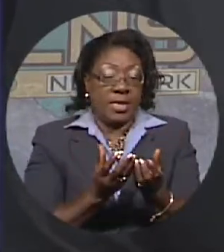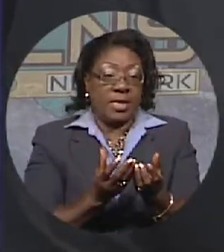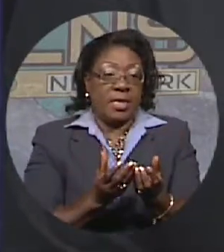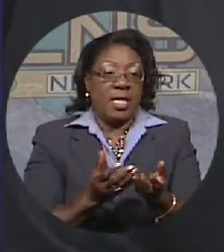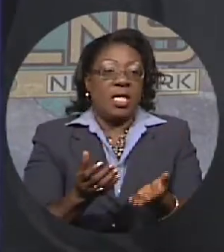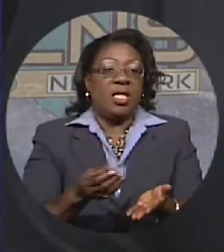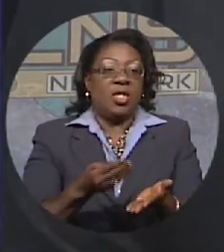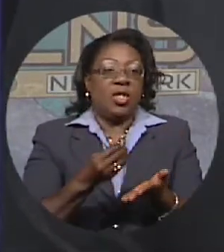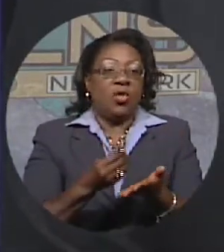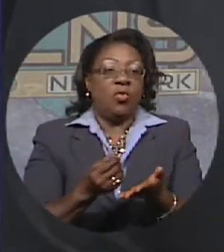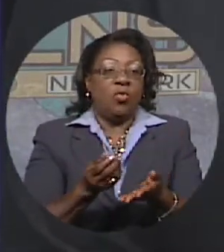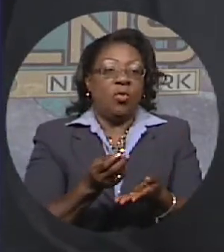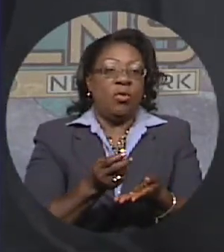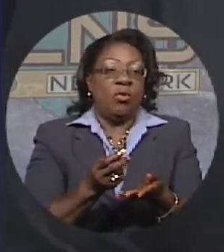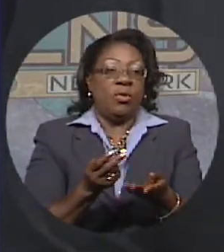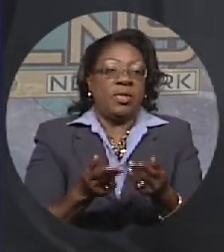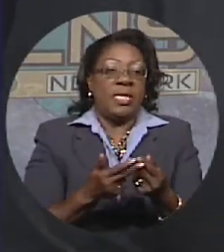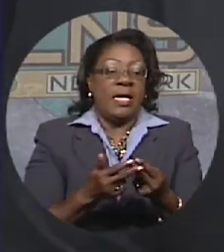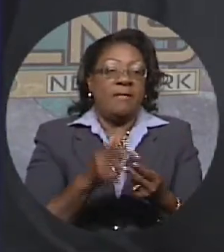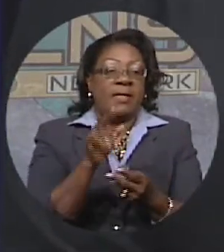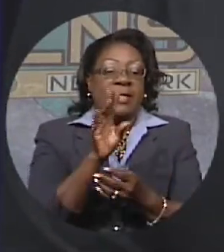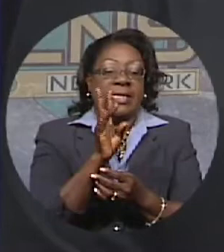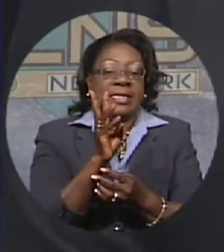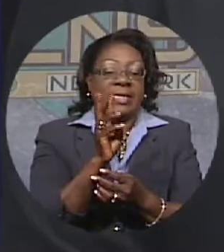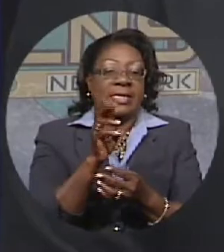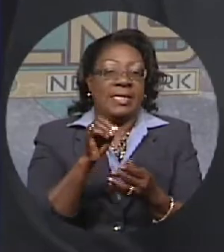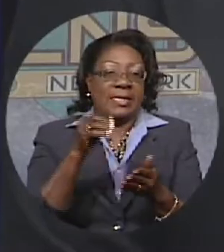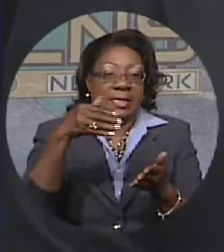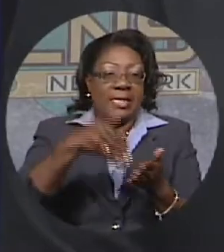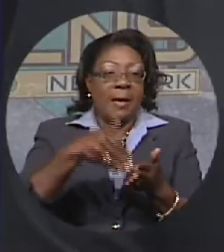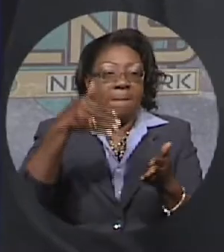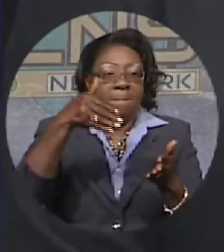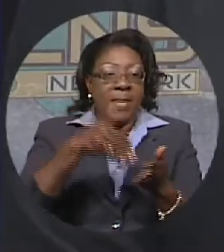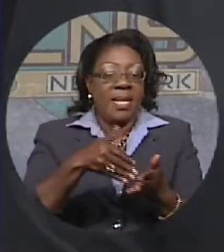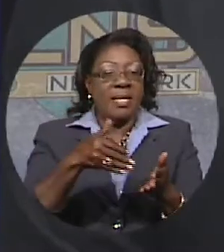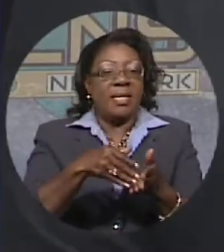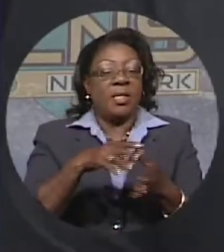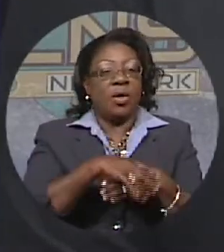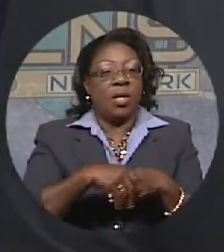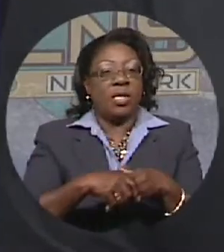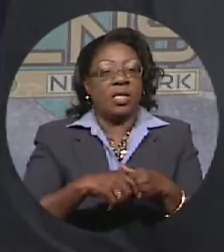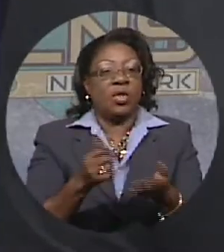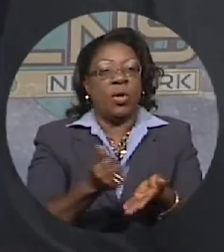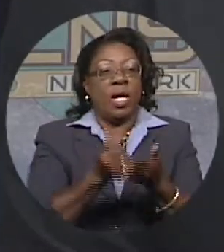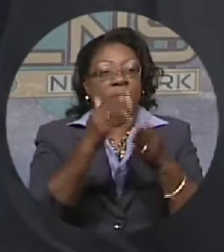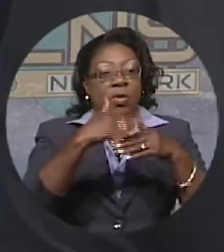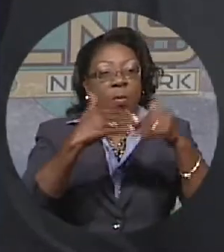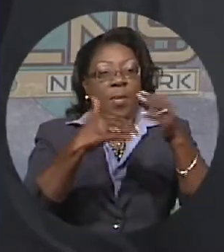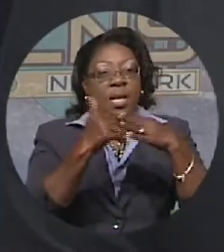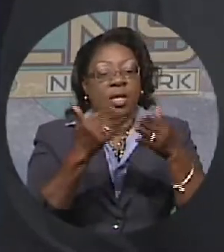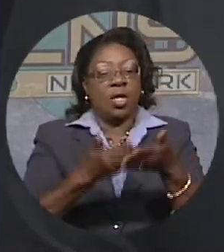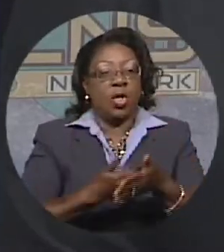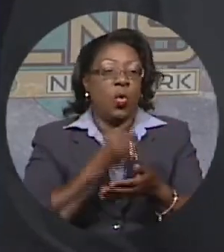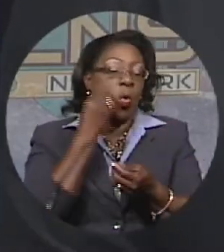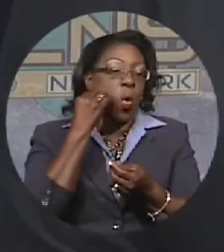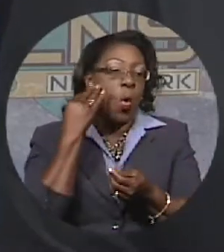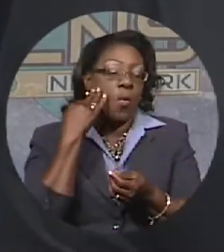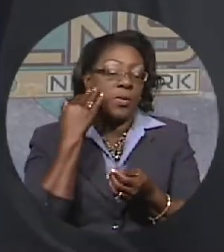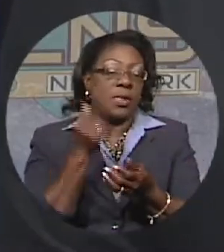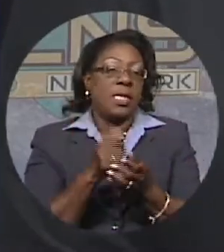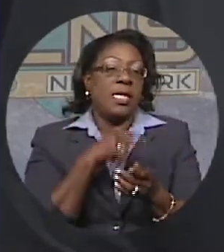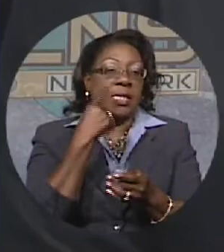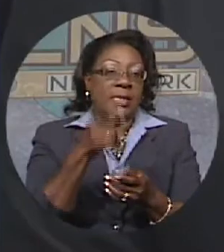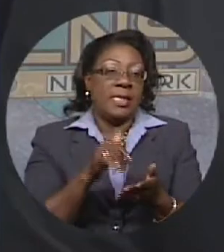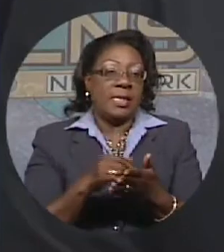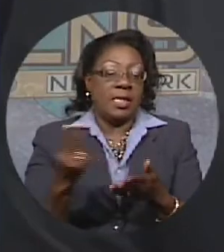the corporation will receive $10 million towards funding for construction and other costs. Mr. Storr says the BMC is also about